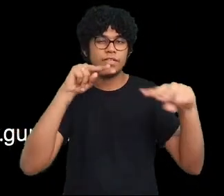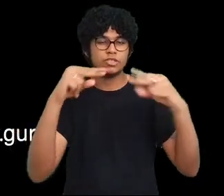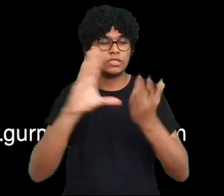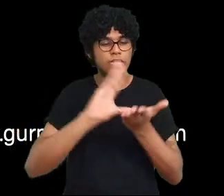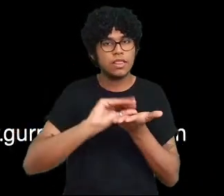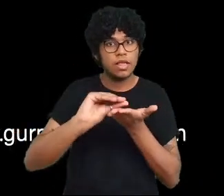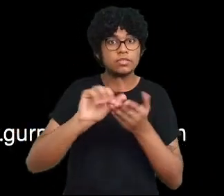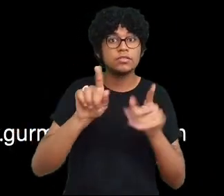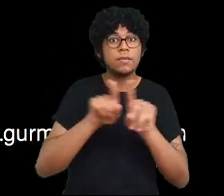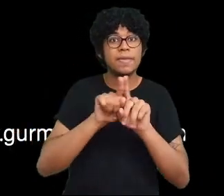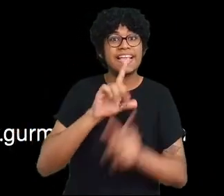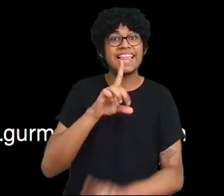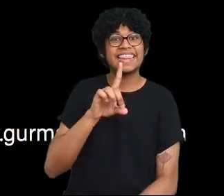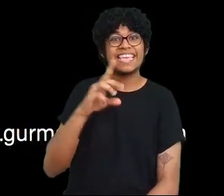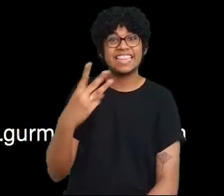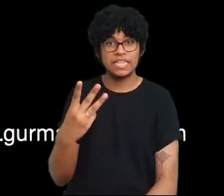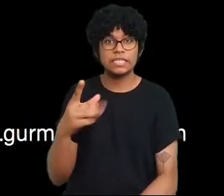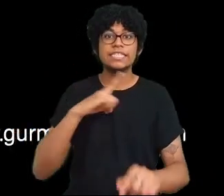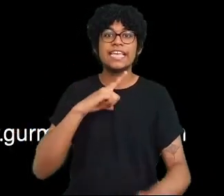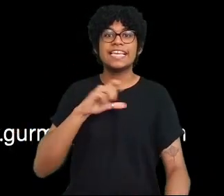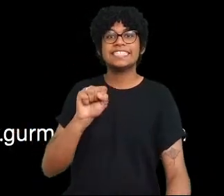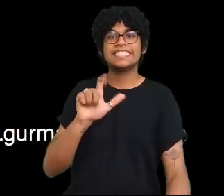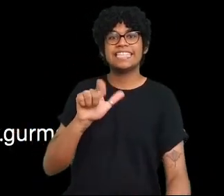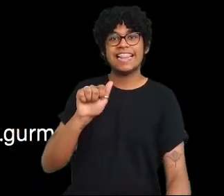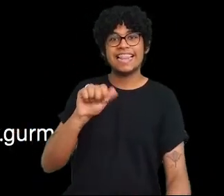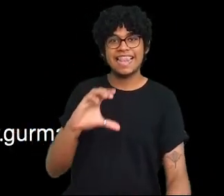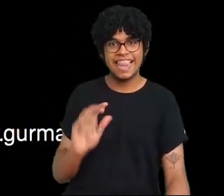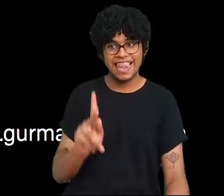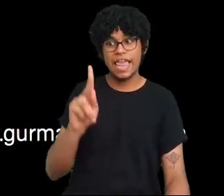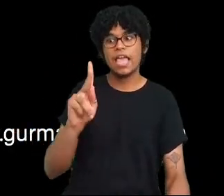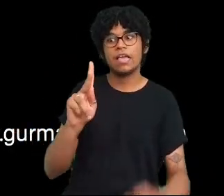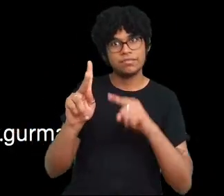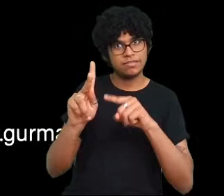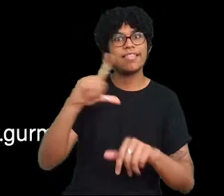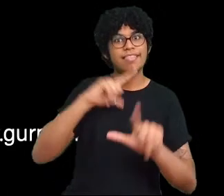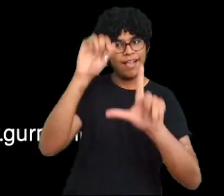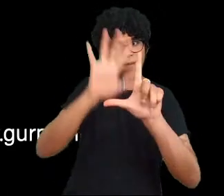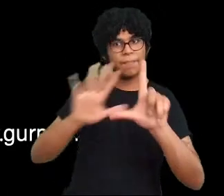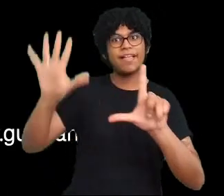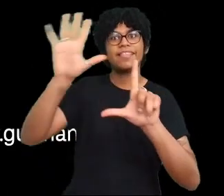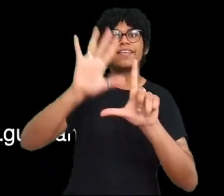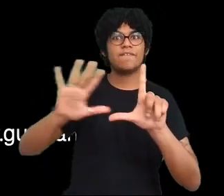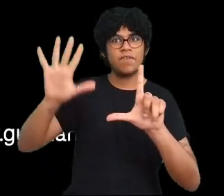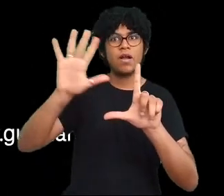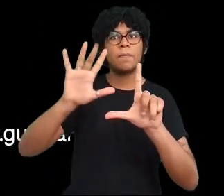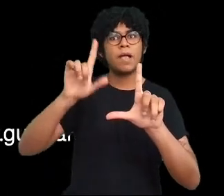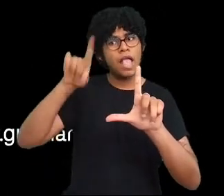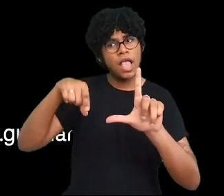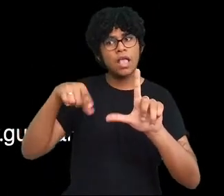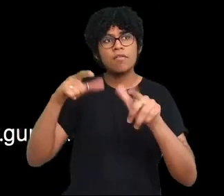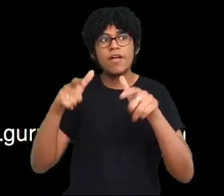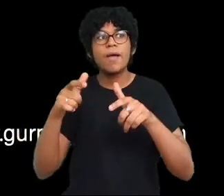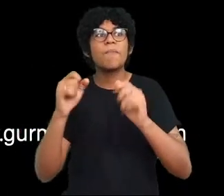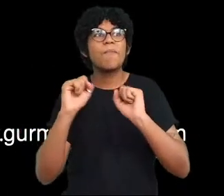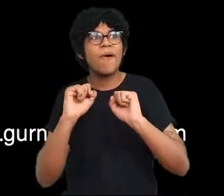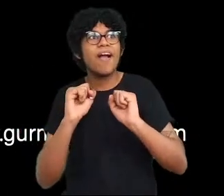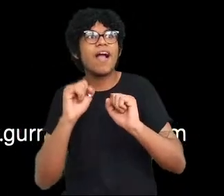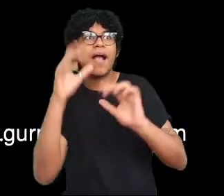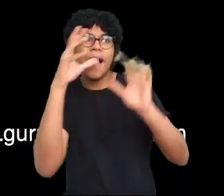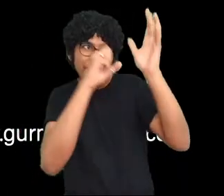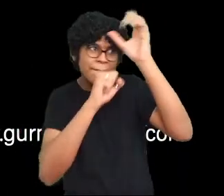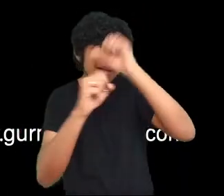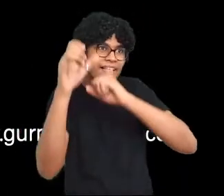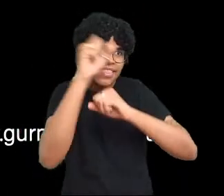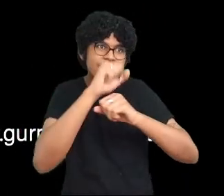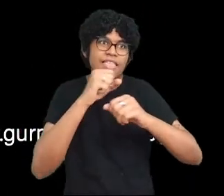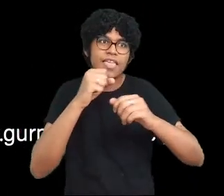So one place where you can learn from your peers that focused on that particular tool.